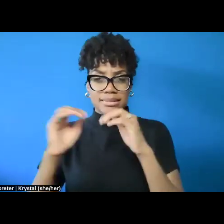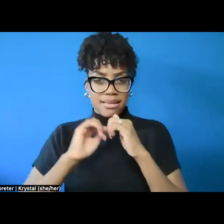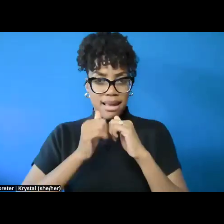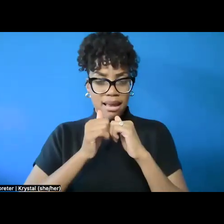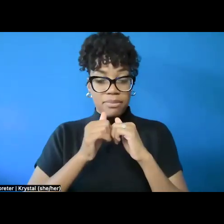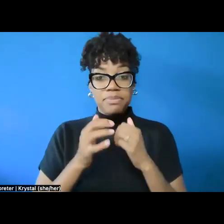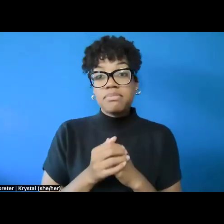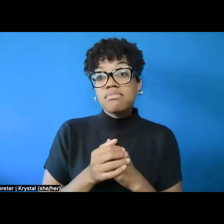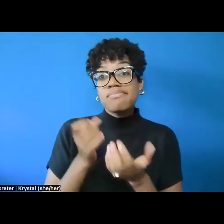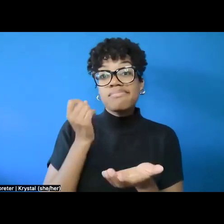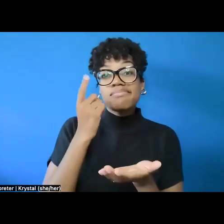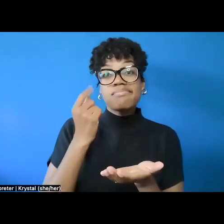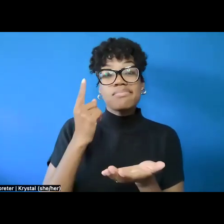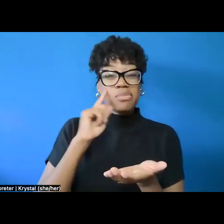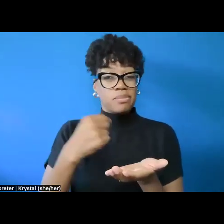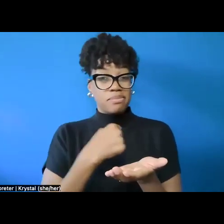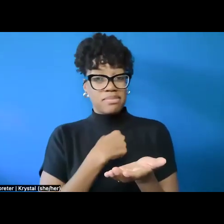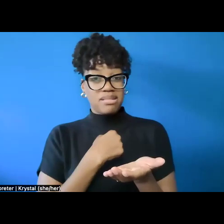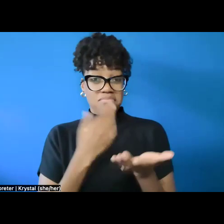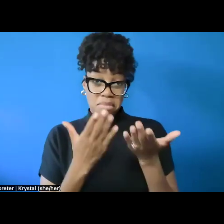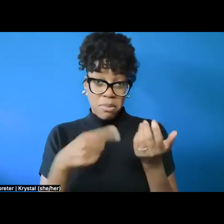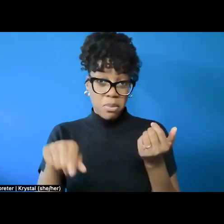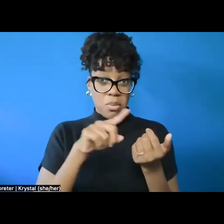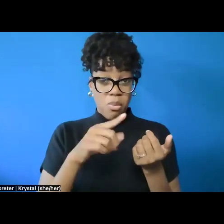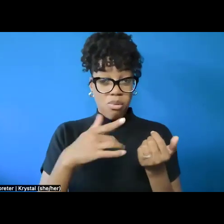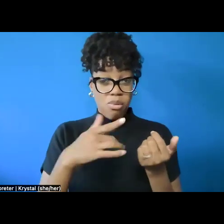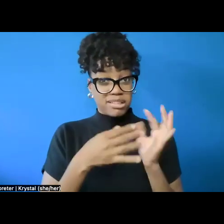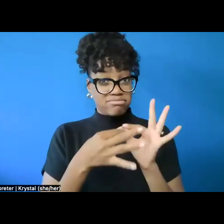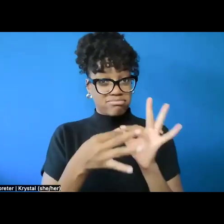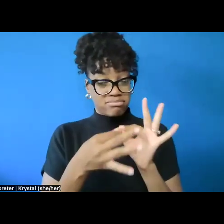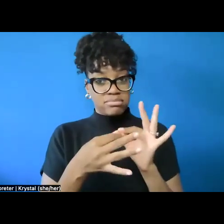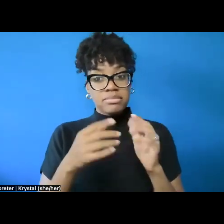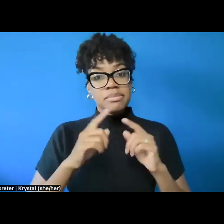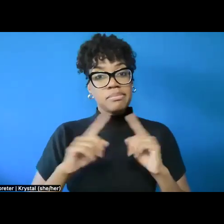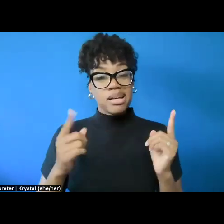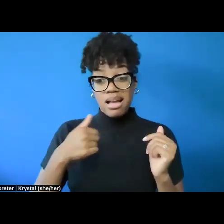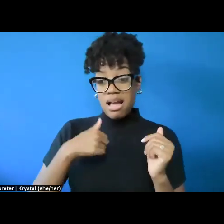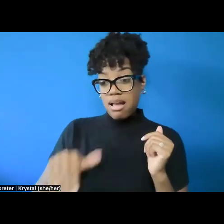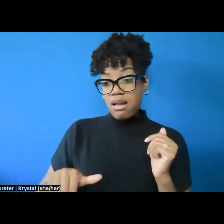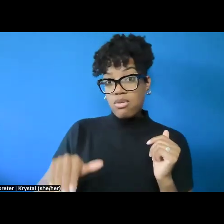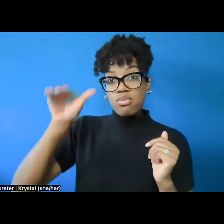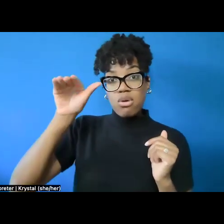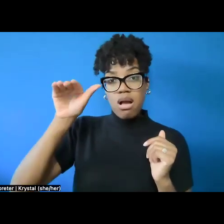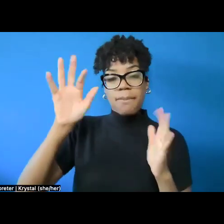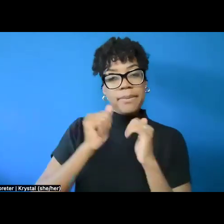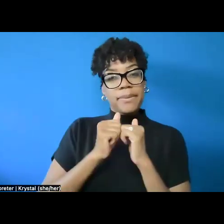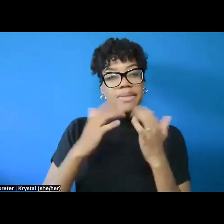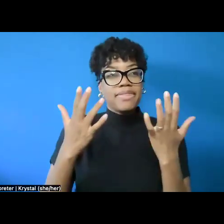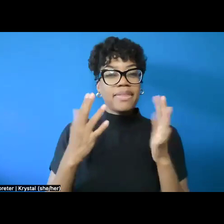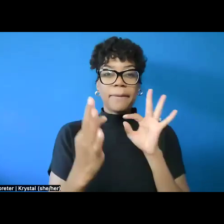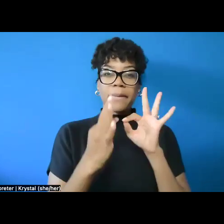probably maybe for a lot of you, I grew up with very much the fairy tale version of the